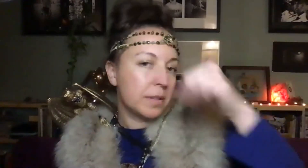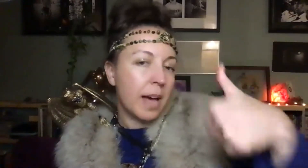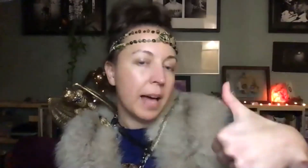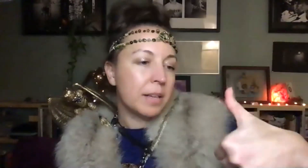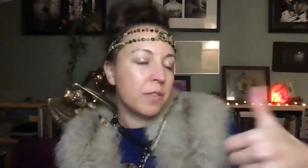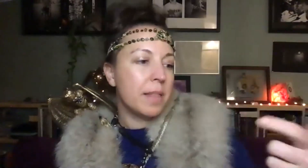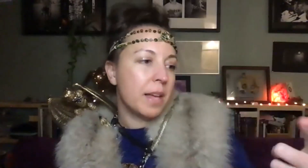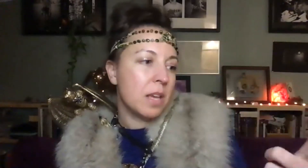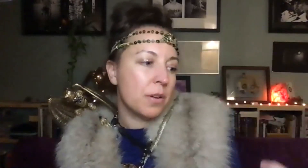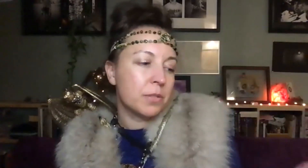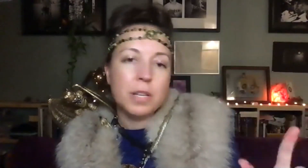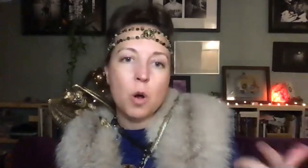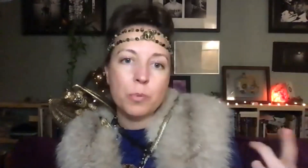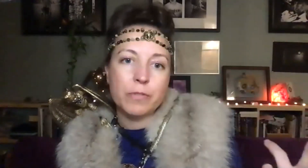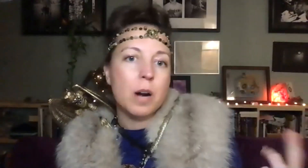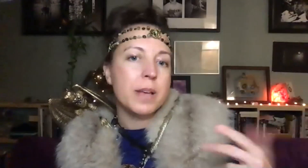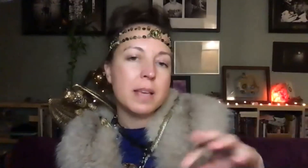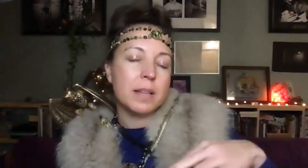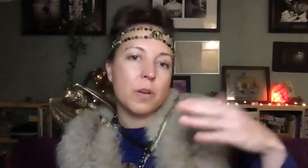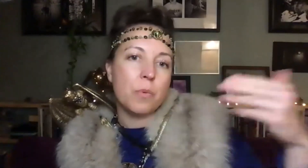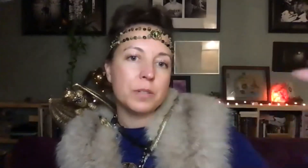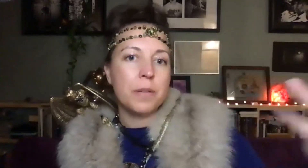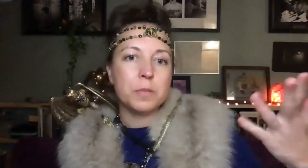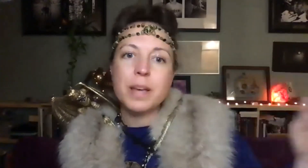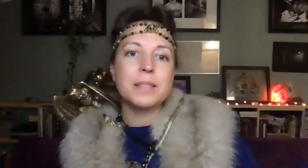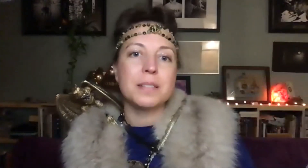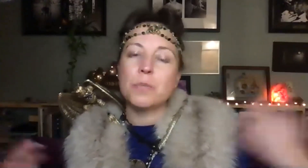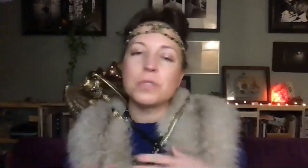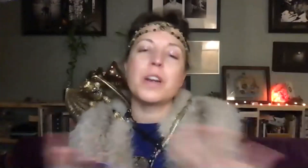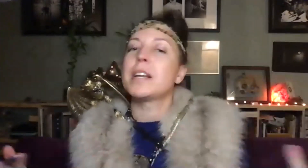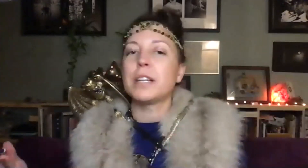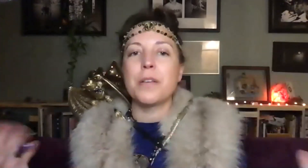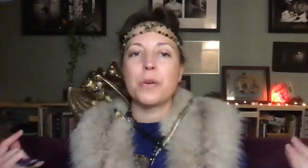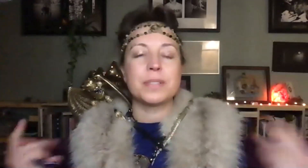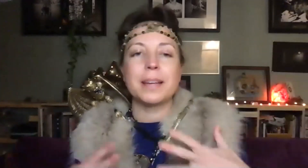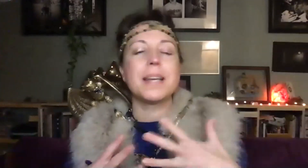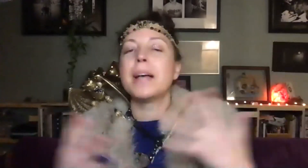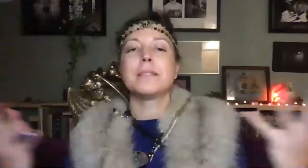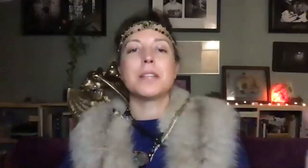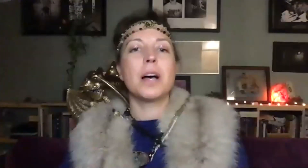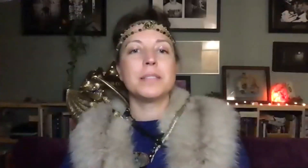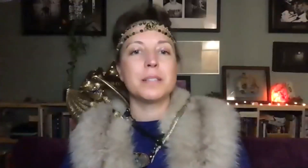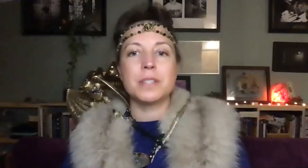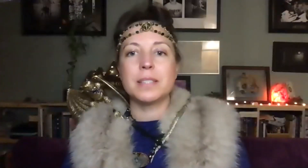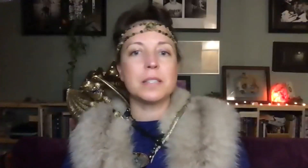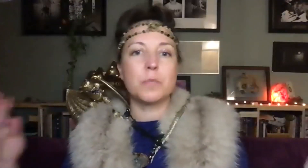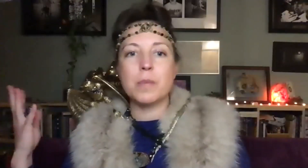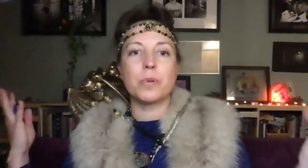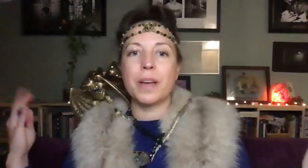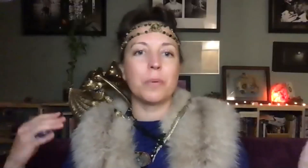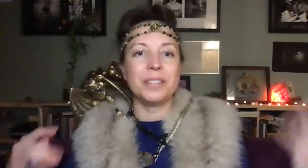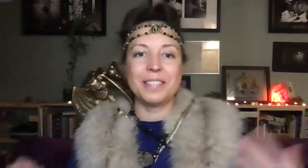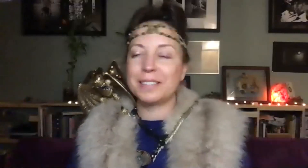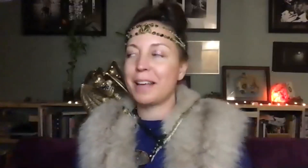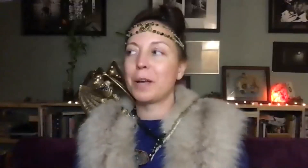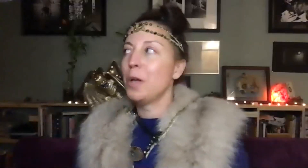used to dive, and then he also did copra farming. And so I went to all these places, and it was just very clear that there was like 10 tons of deceased people